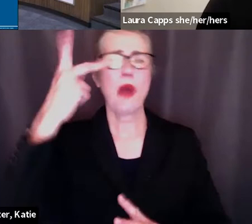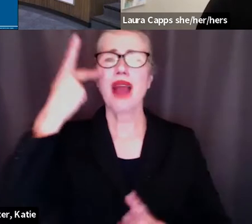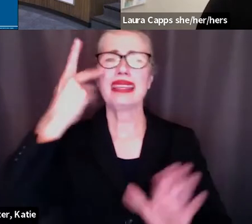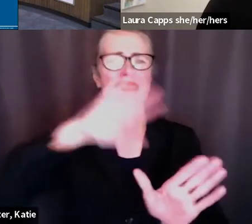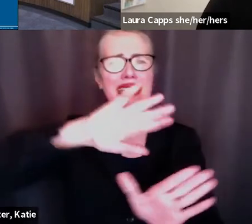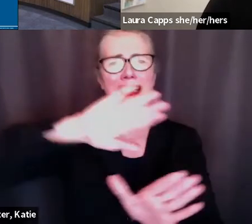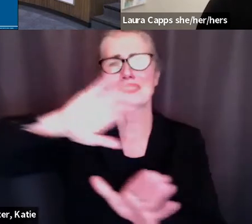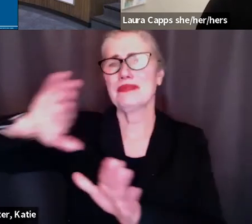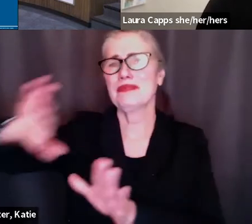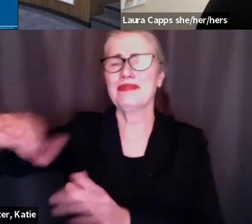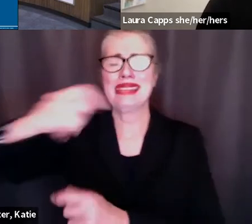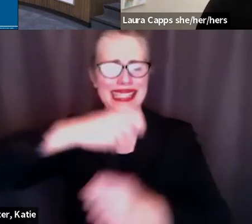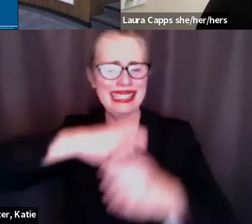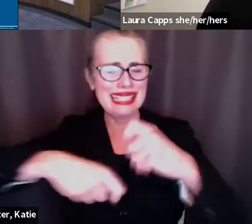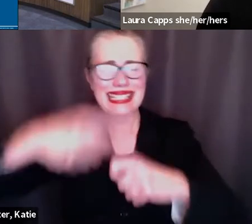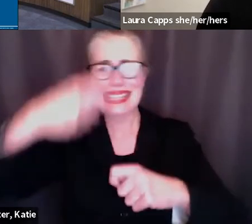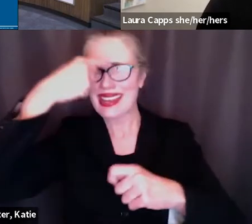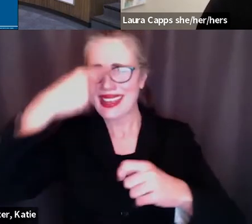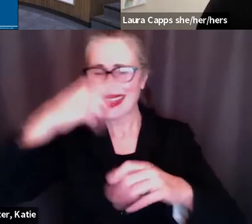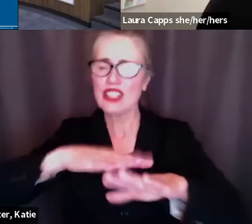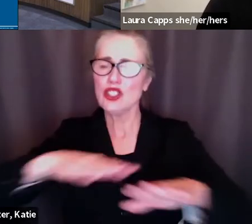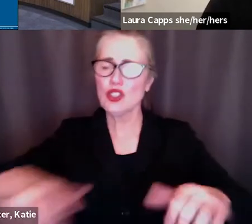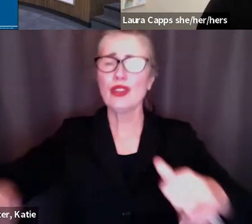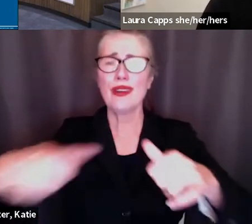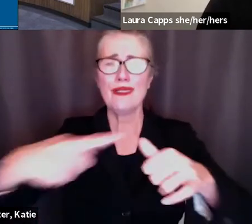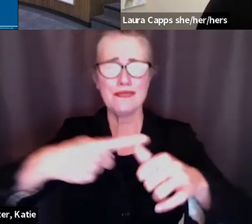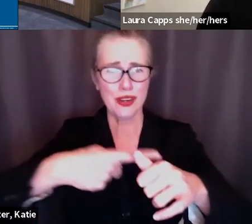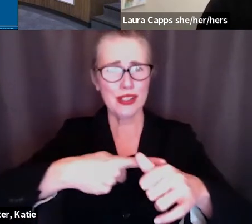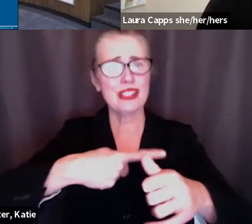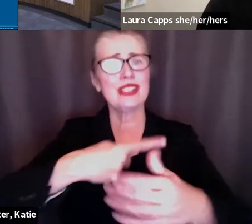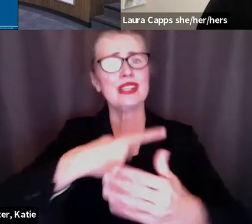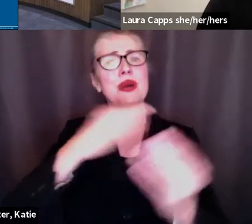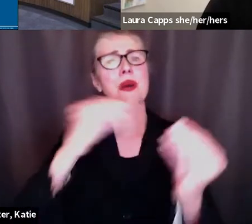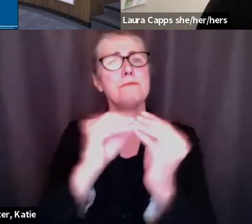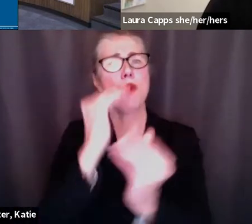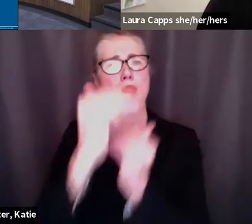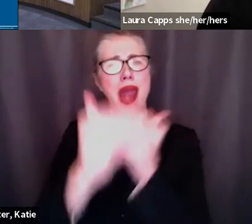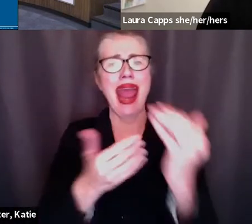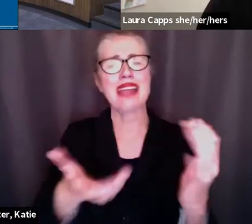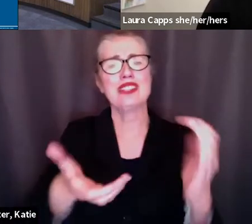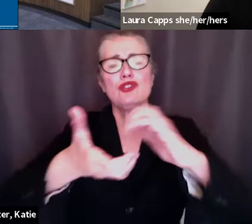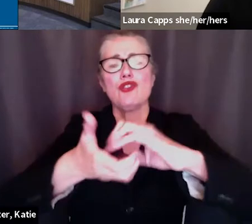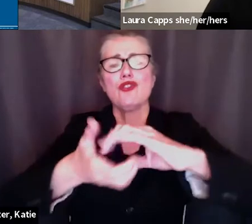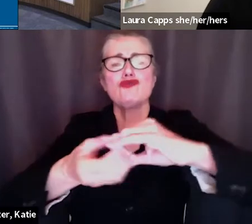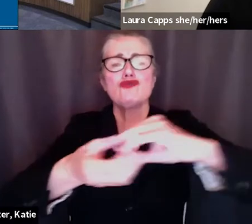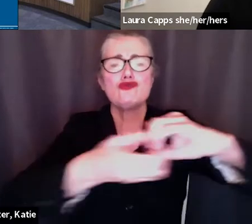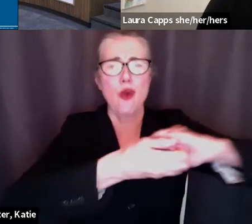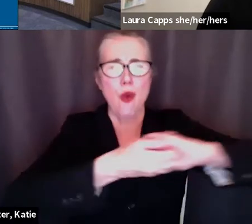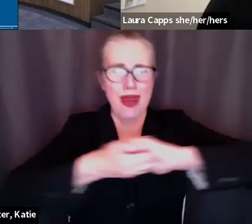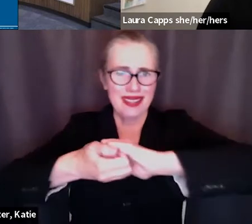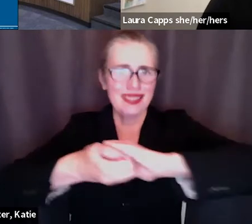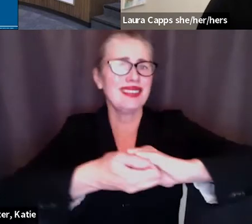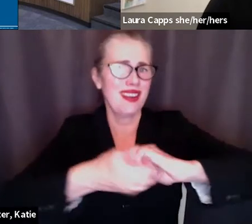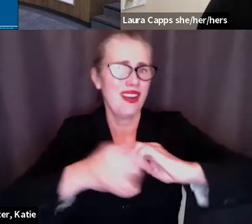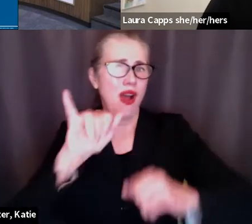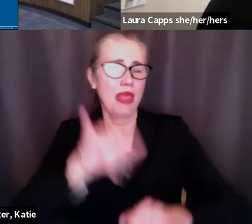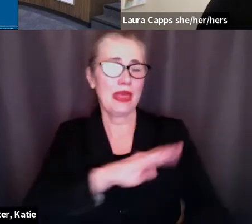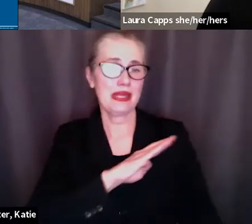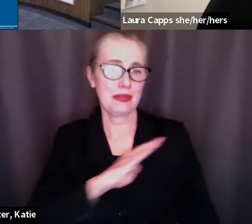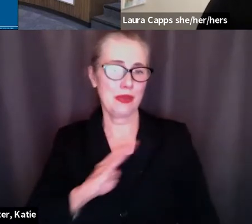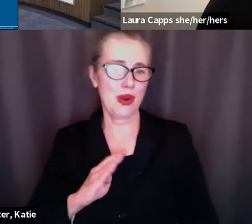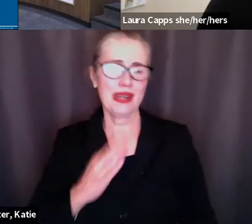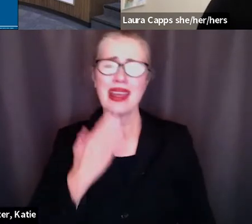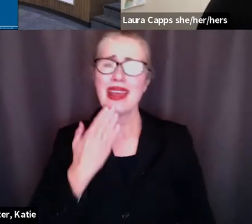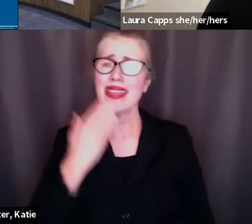put our kids education first more hands are needed on this board thank you very much for your